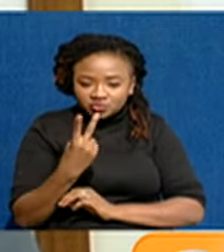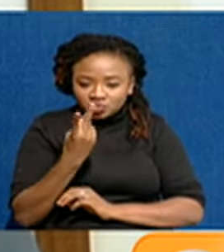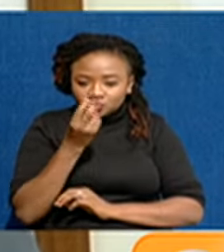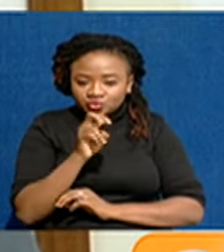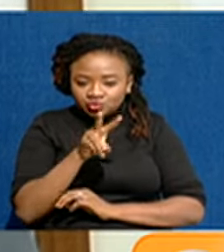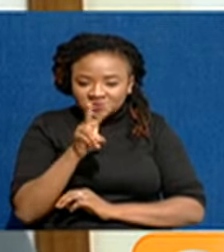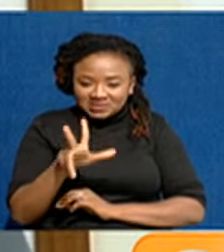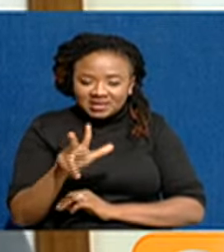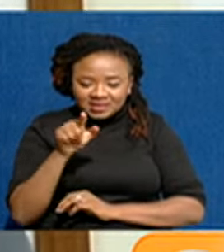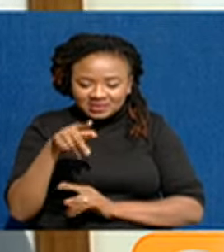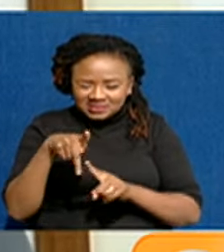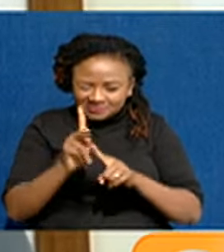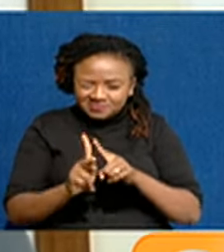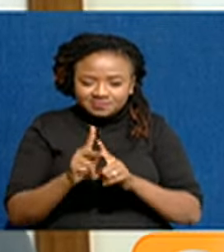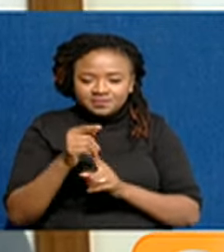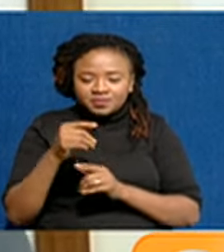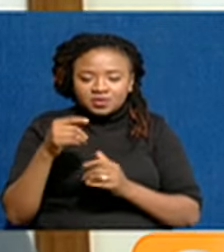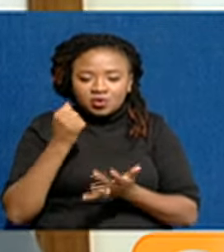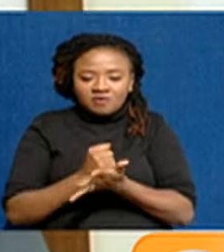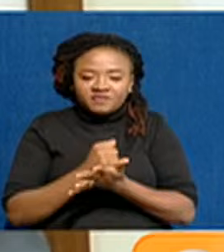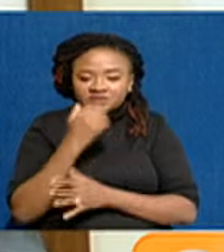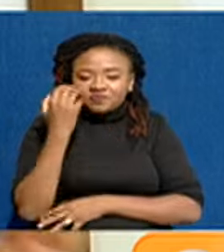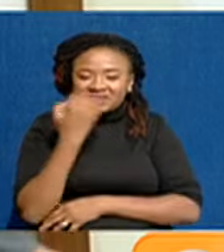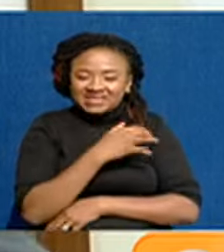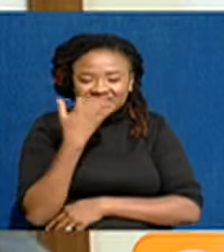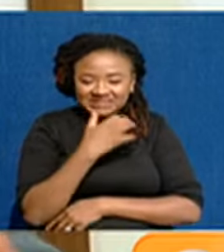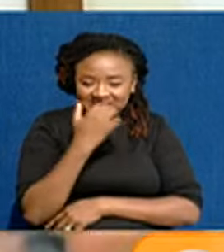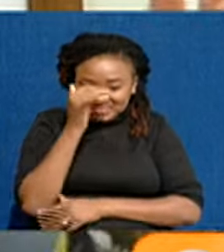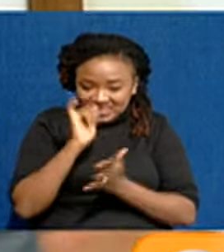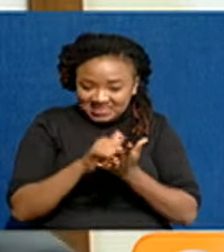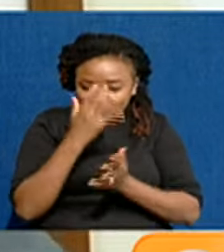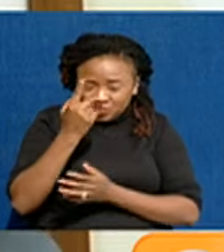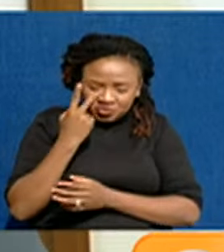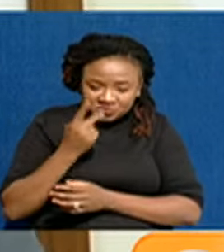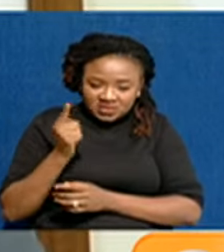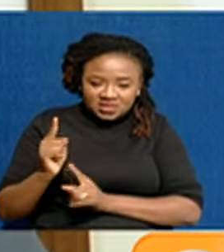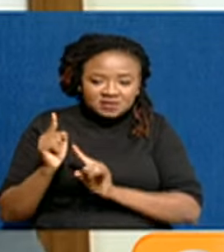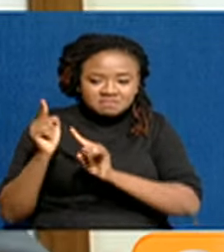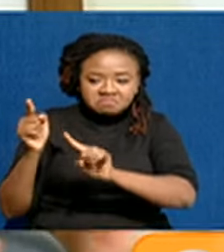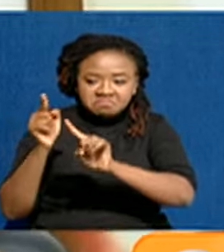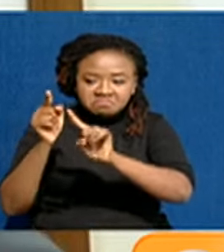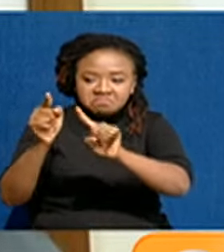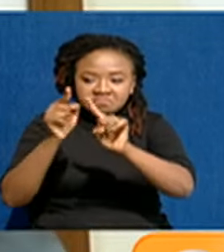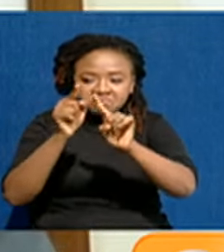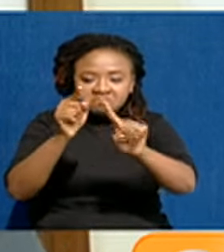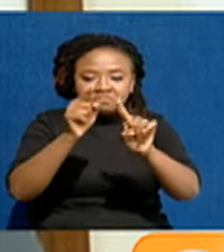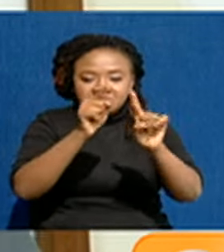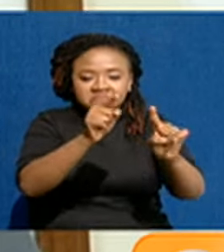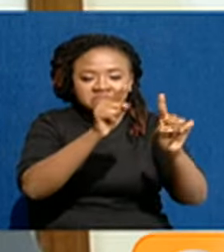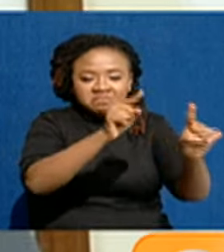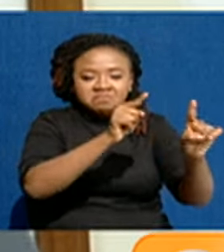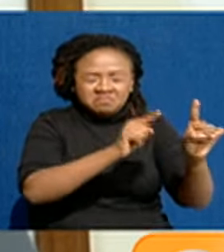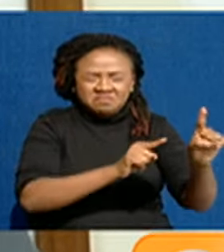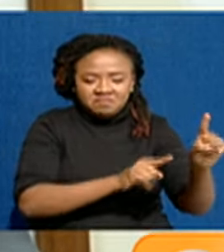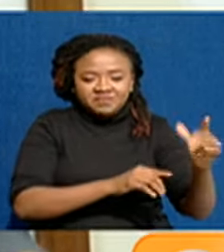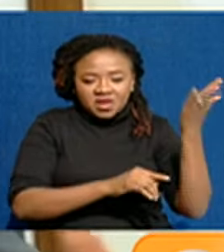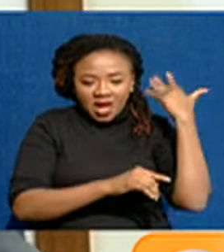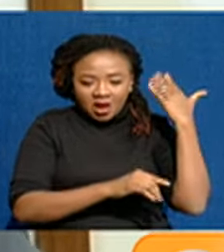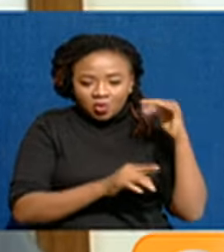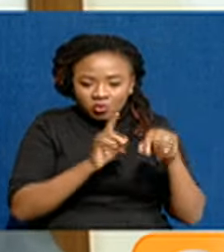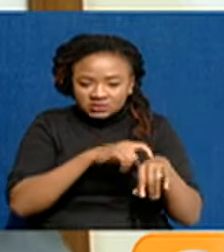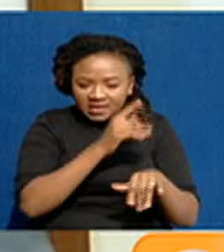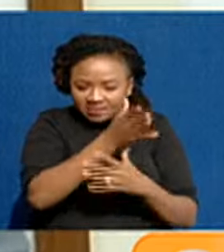that directly under the office of the Deputy President, Rigathi Gachagua. That's why you see him. We were with him at the Inferno in Embakasi,